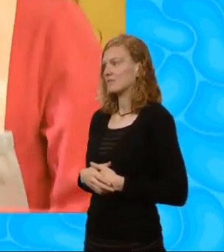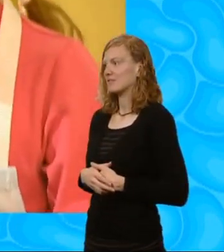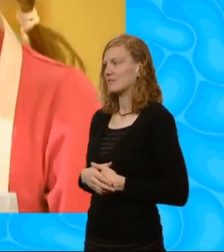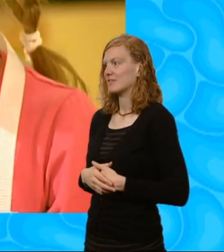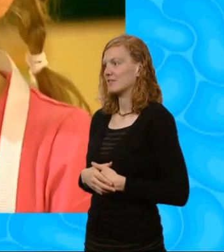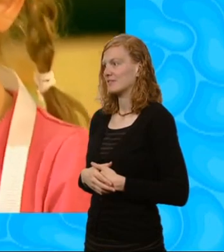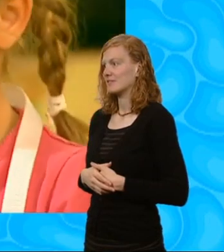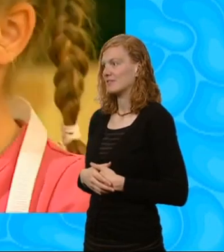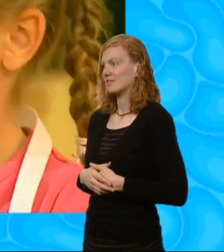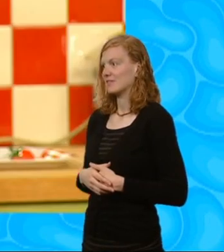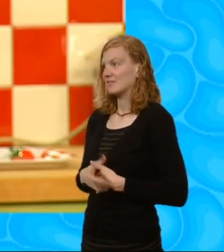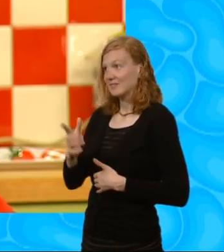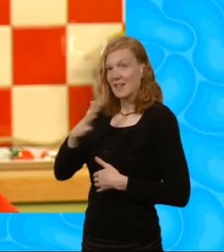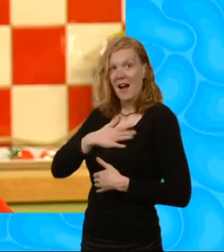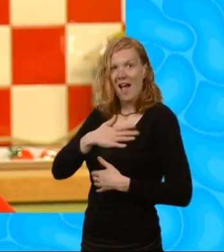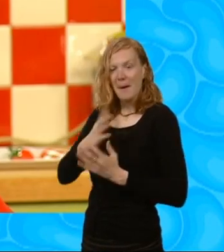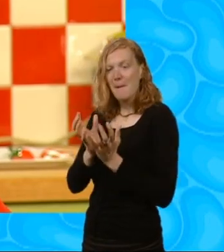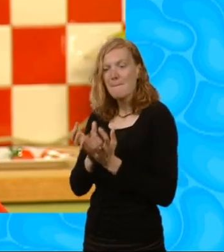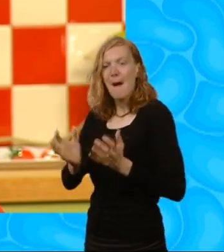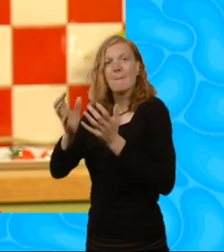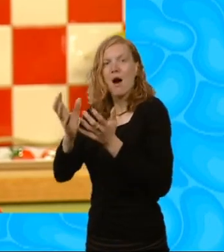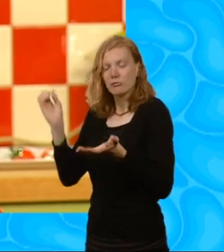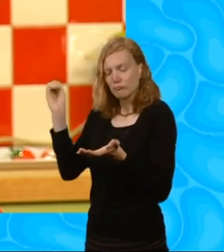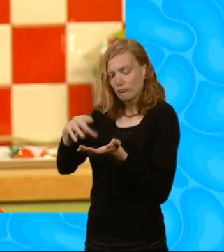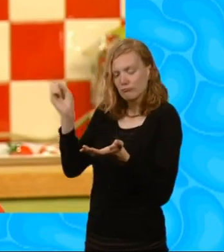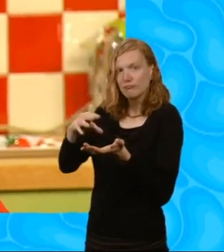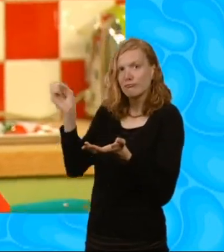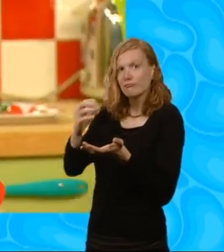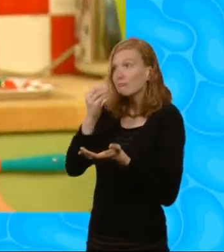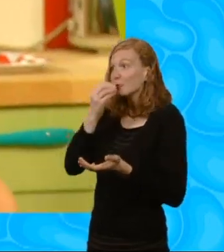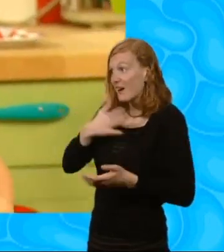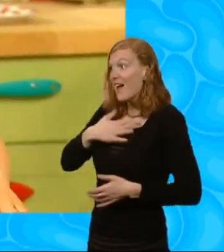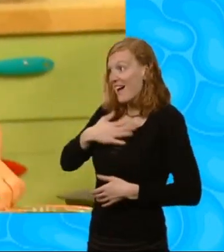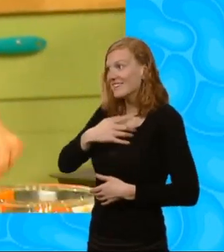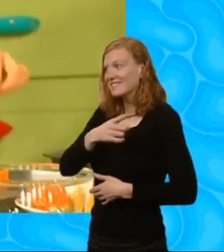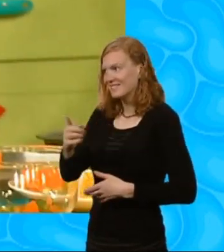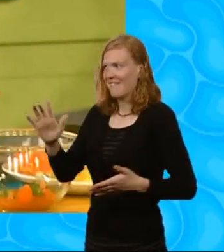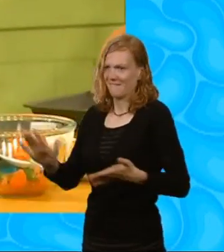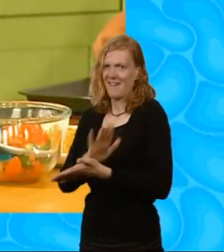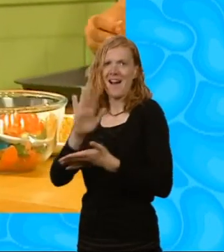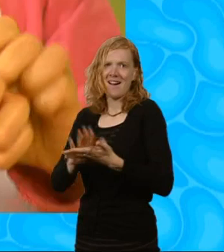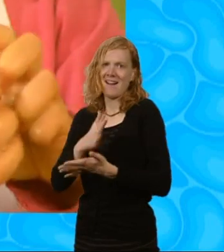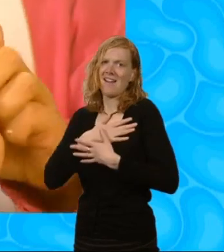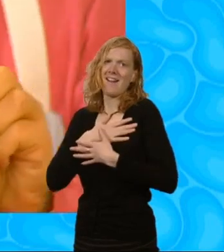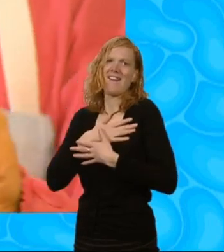Do you like stuffing the pepper, James? Yeah. It's fun, isn't it? I love stuffing peppers.